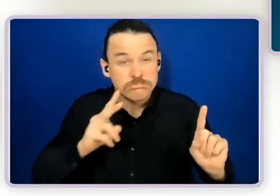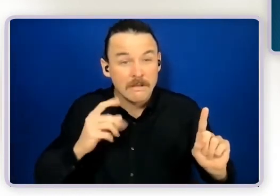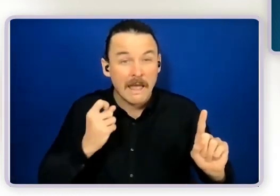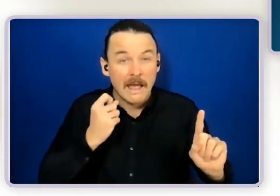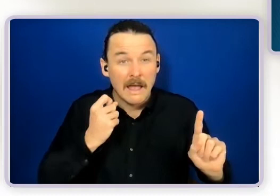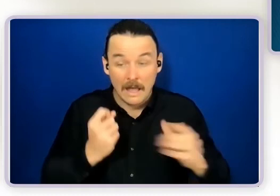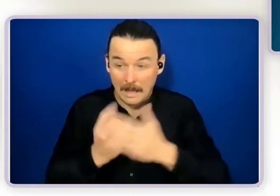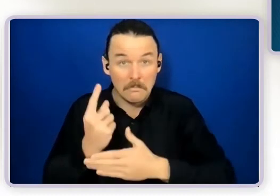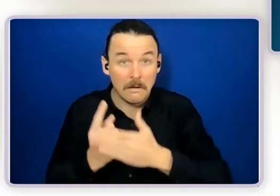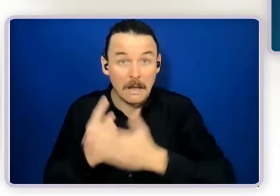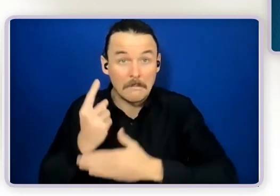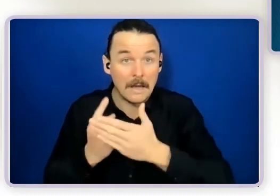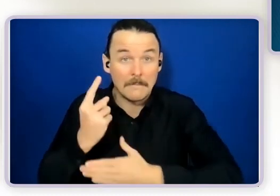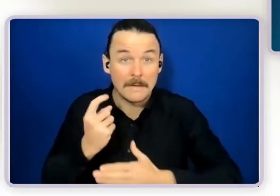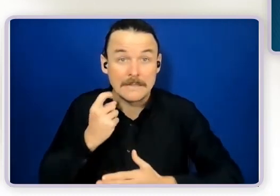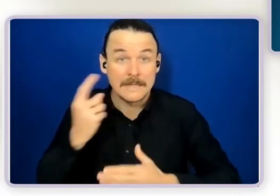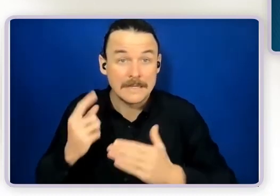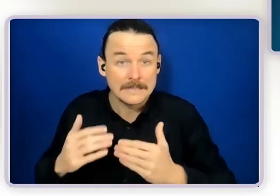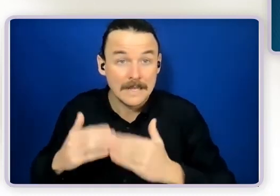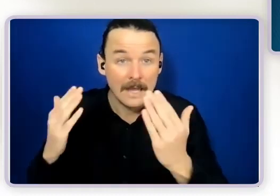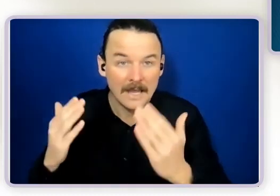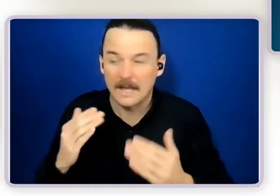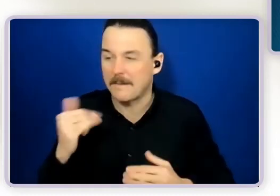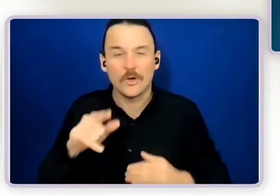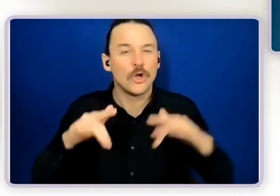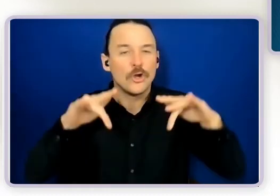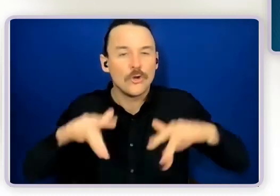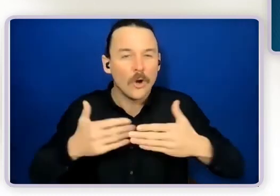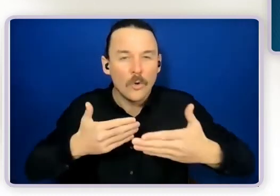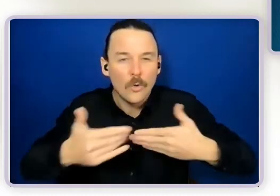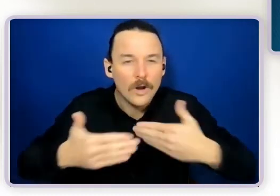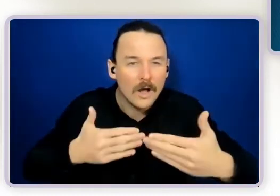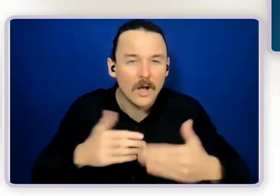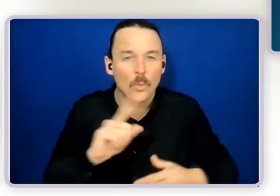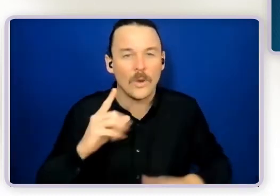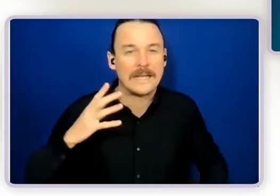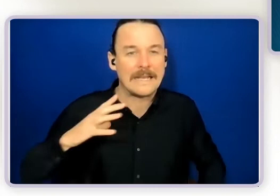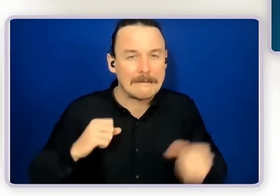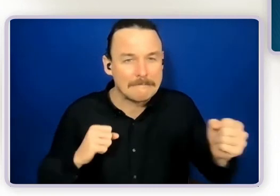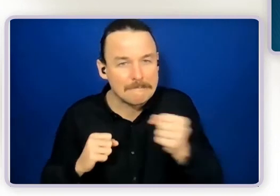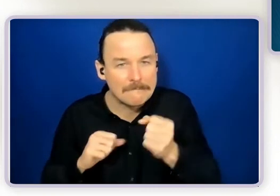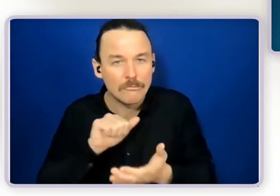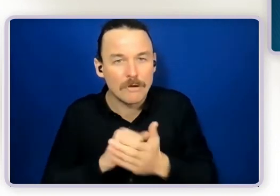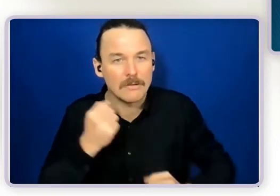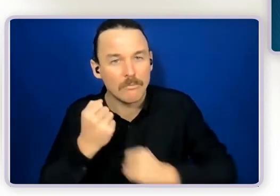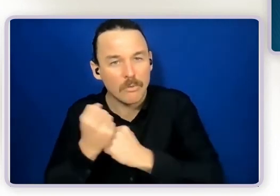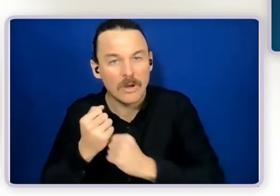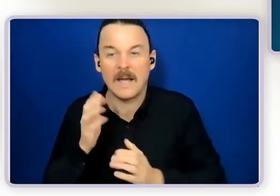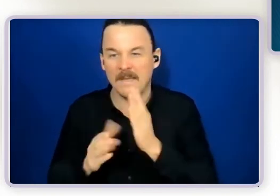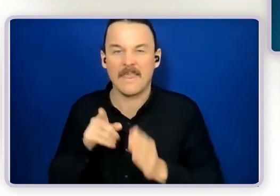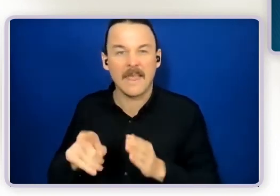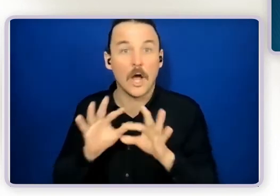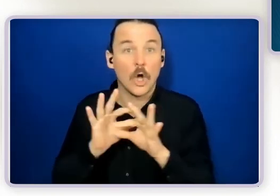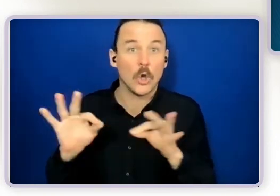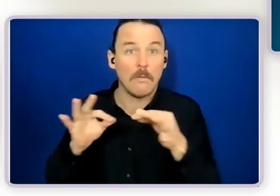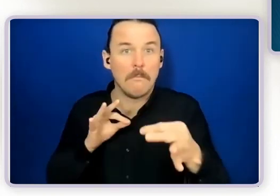haven't had time to organise the things you need to, well then it's unplanned emergency, and yes, you might have to use restrictive practices.